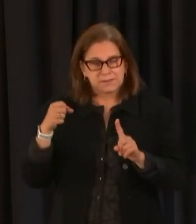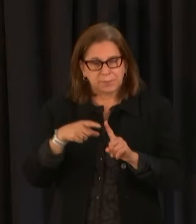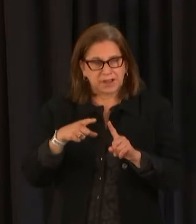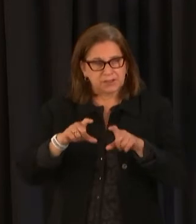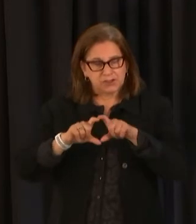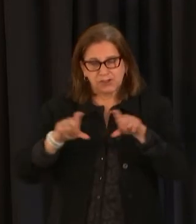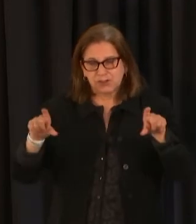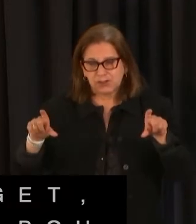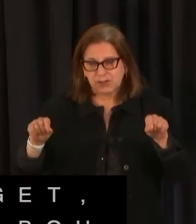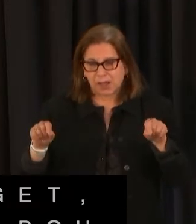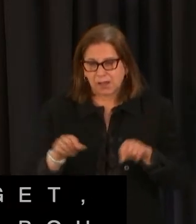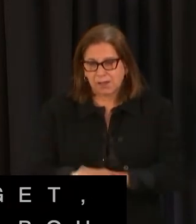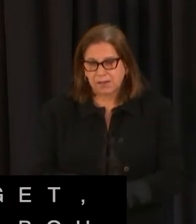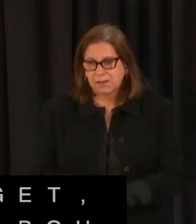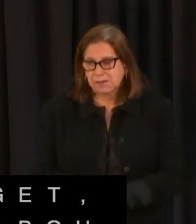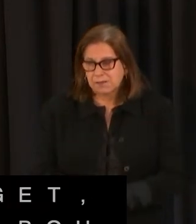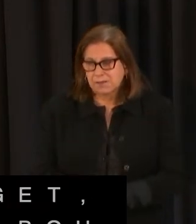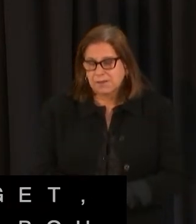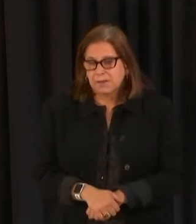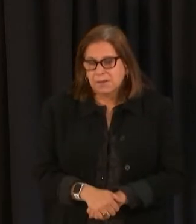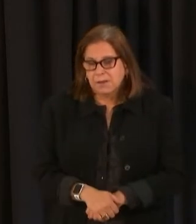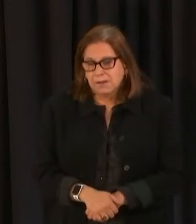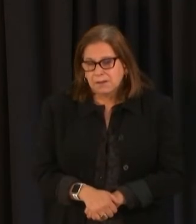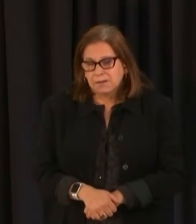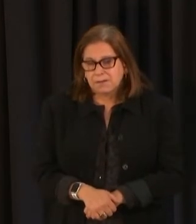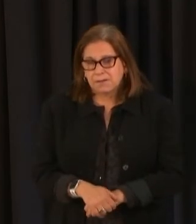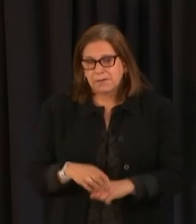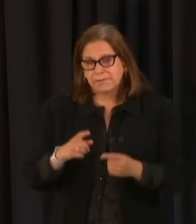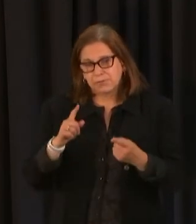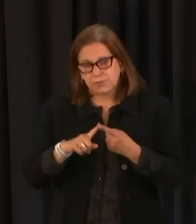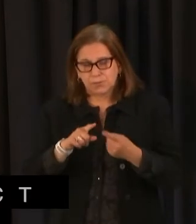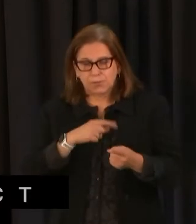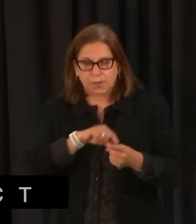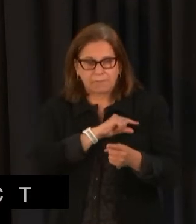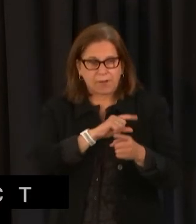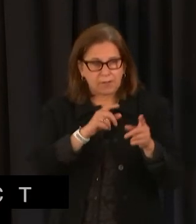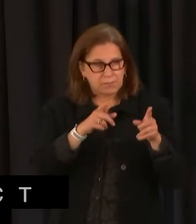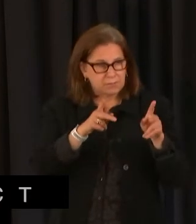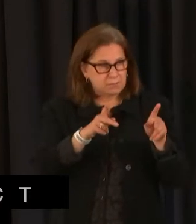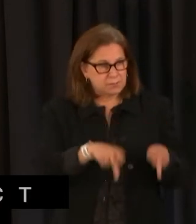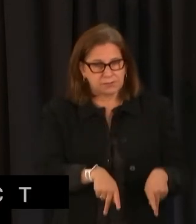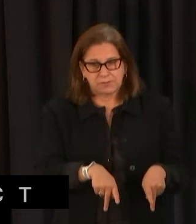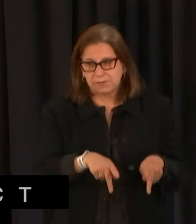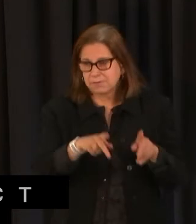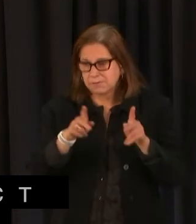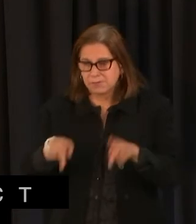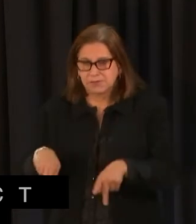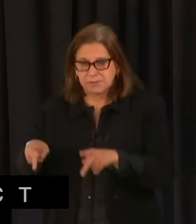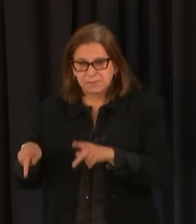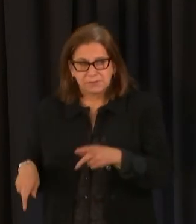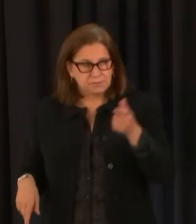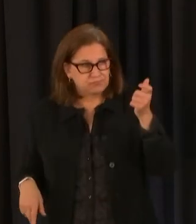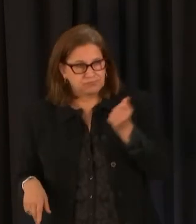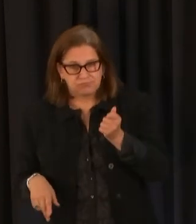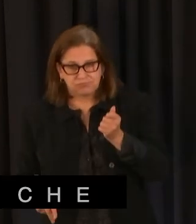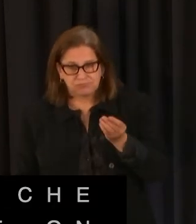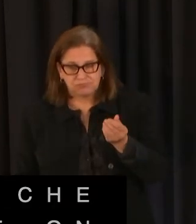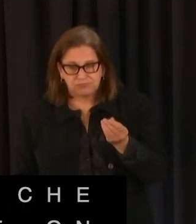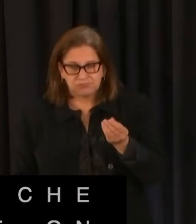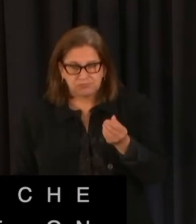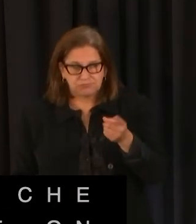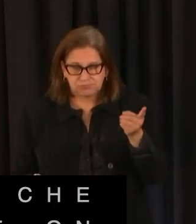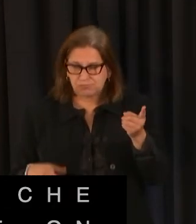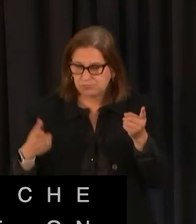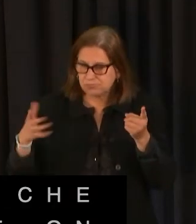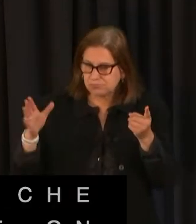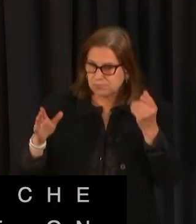residents with qualifications a stimulus check similar to what's done on the federal level? Well, we've done that, as you